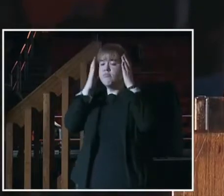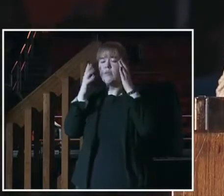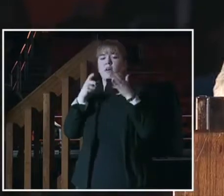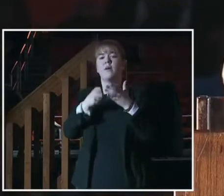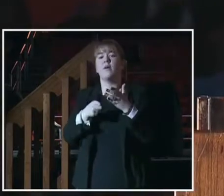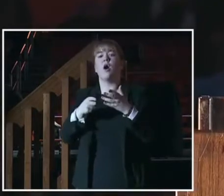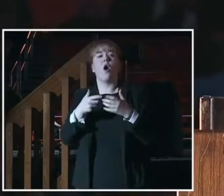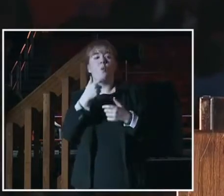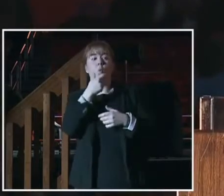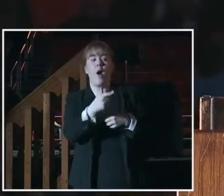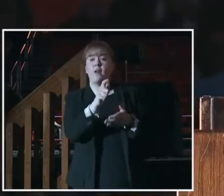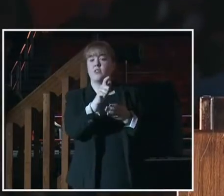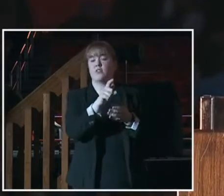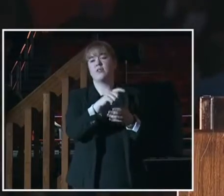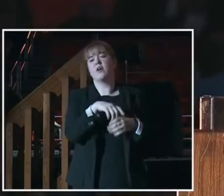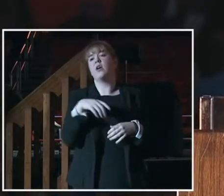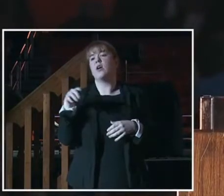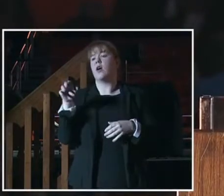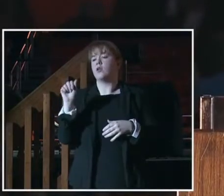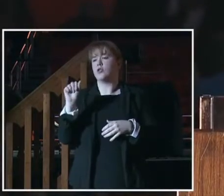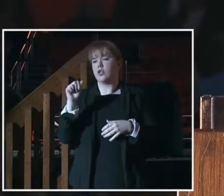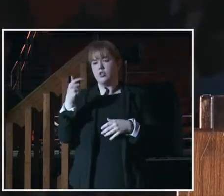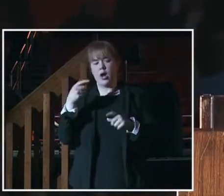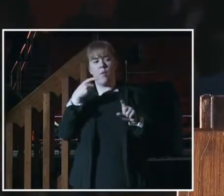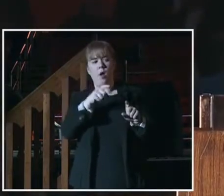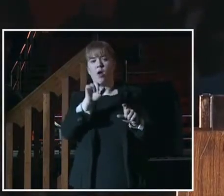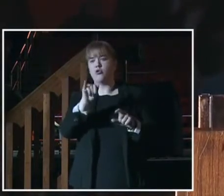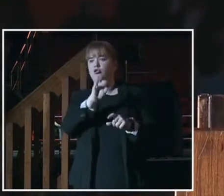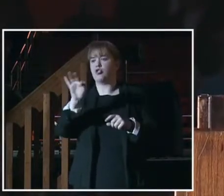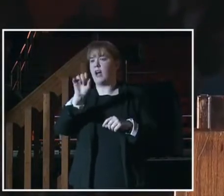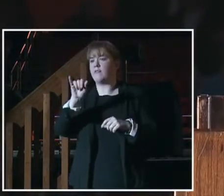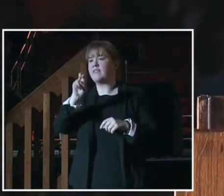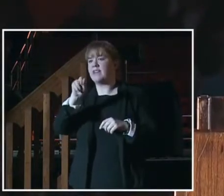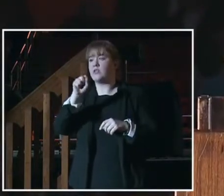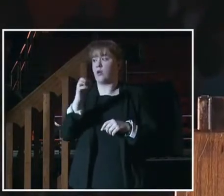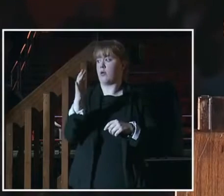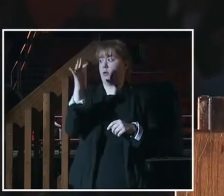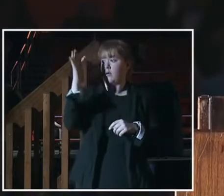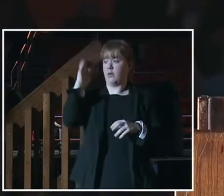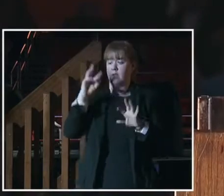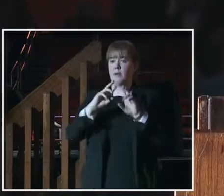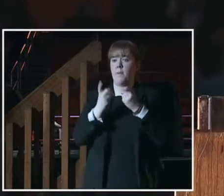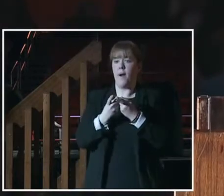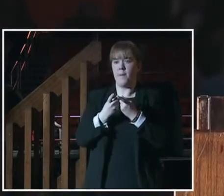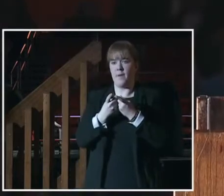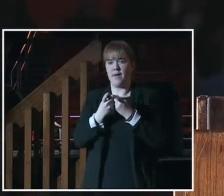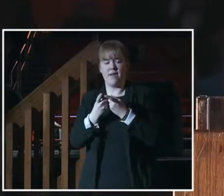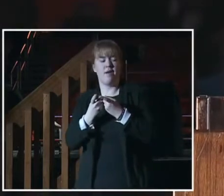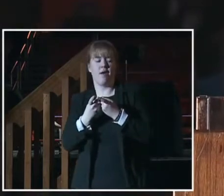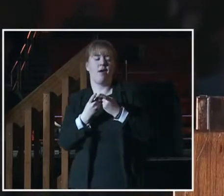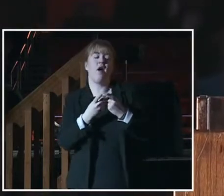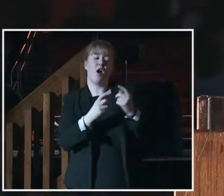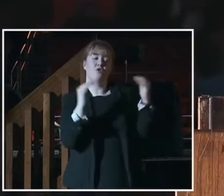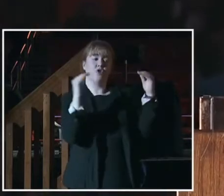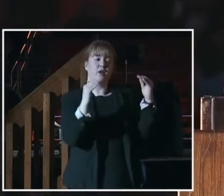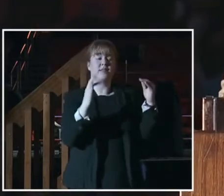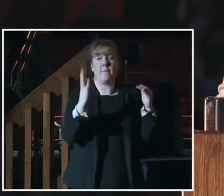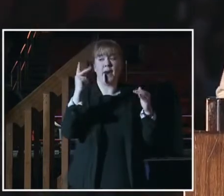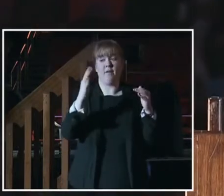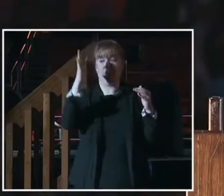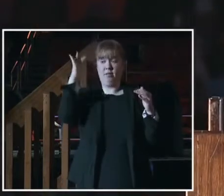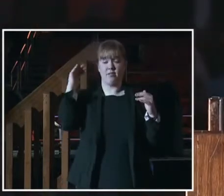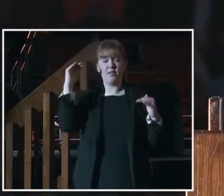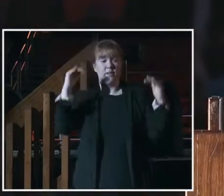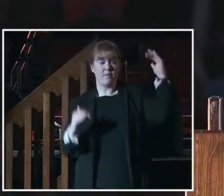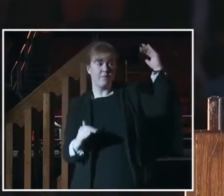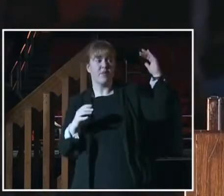Sessions, take the Department of Justice back to the days of the Department of Injustice. Oh no,